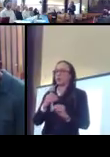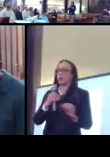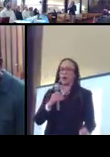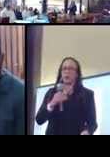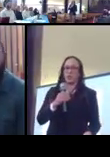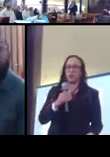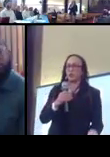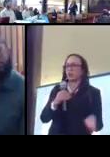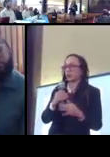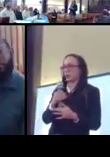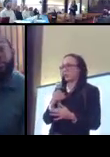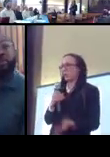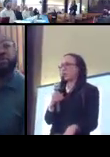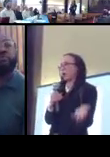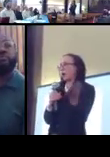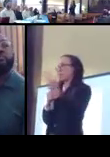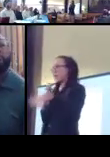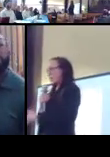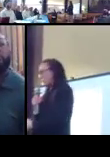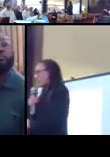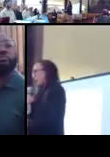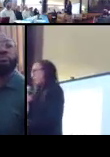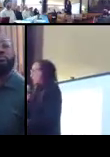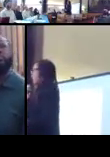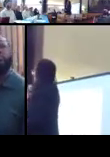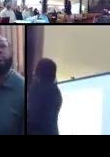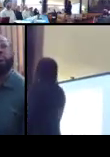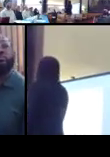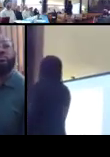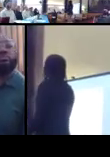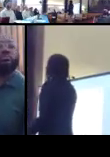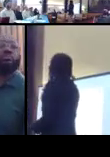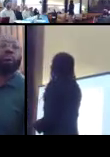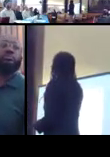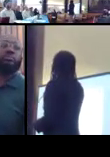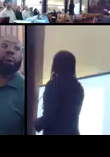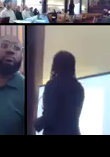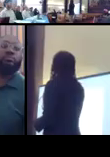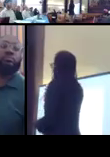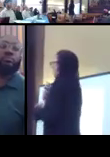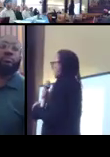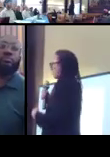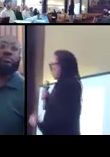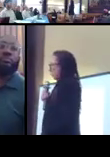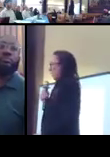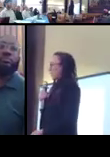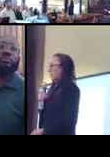report that we thought were foundational to the storytelling about how we got to the draft plan recommendation. And finally,